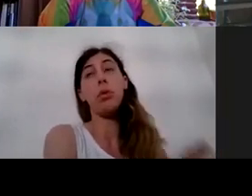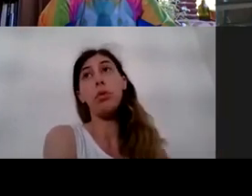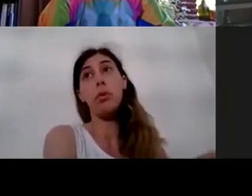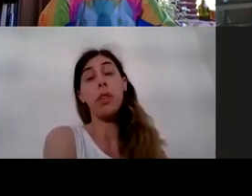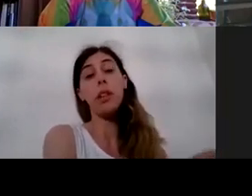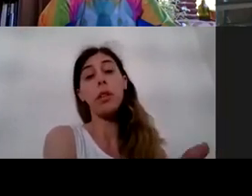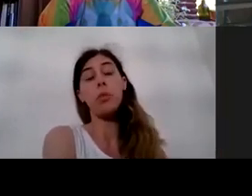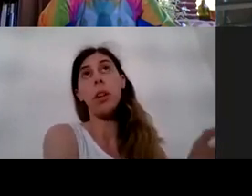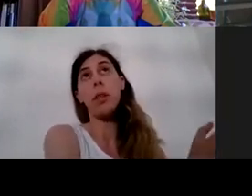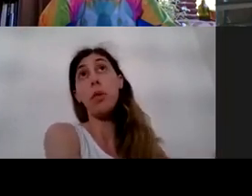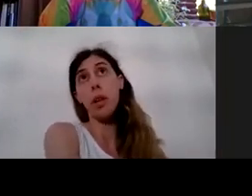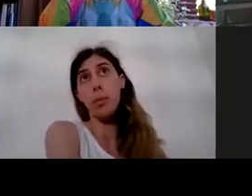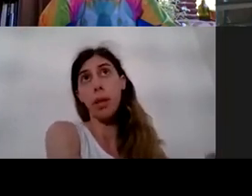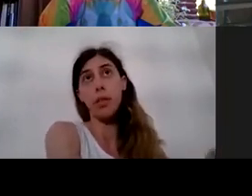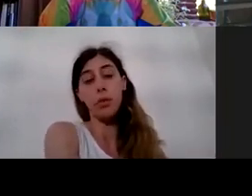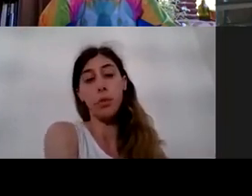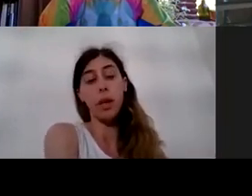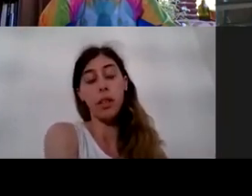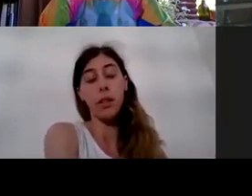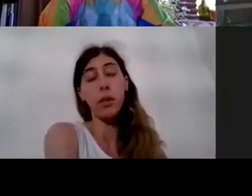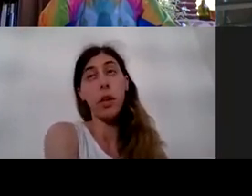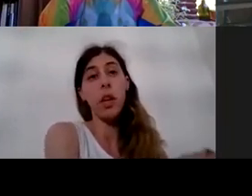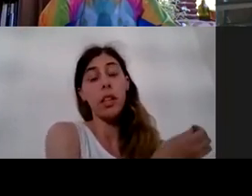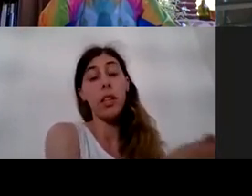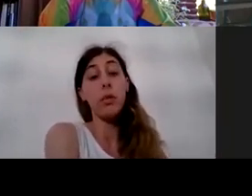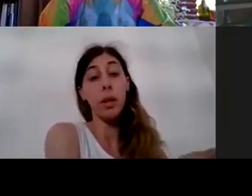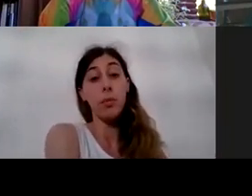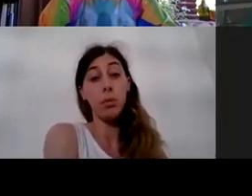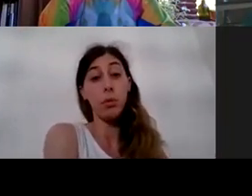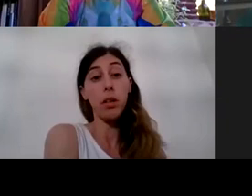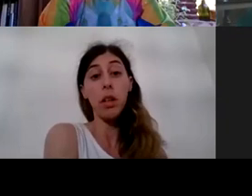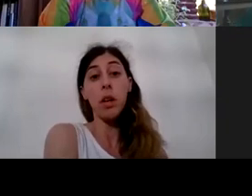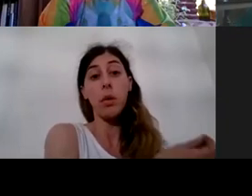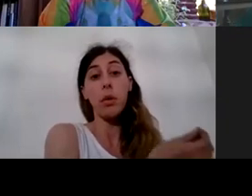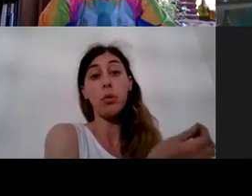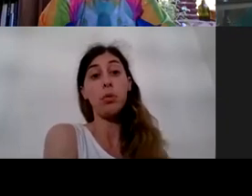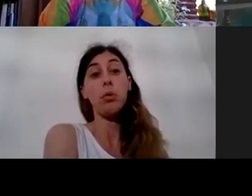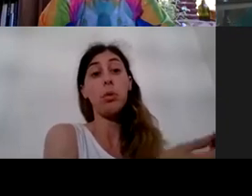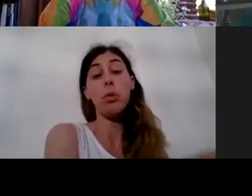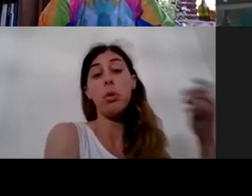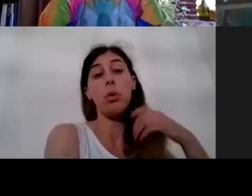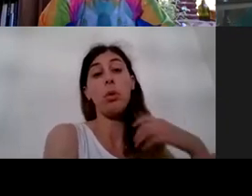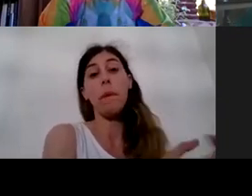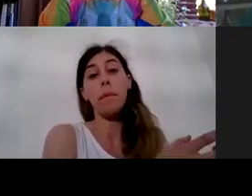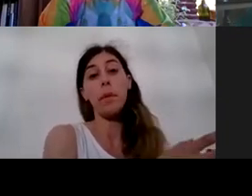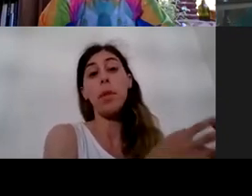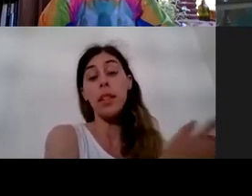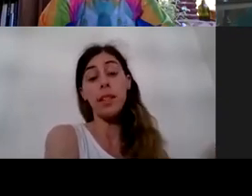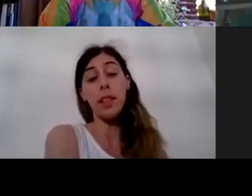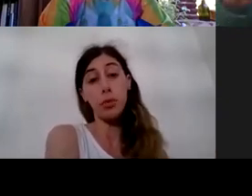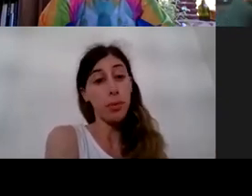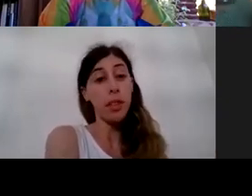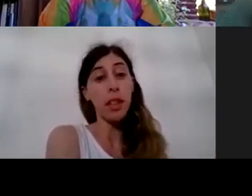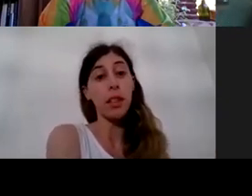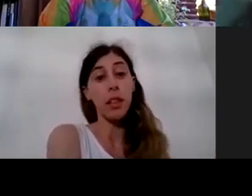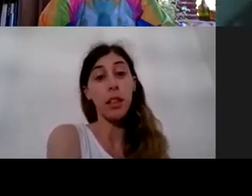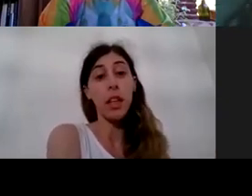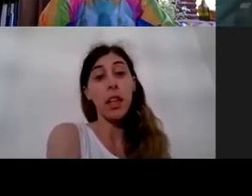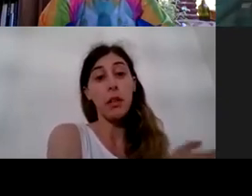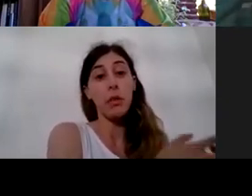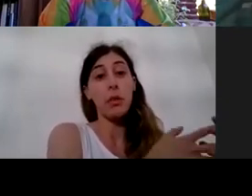quite important. And we also need to mention that, as was mentioned in